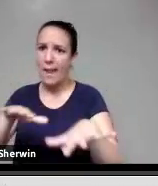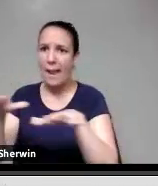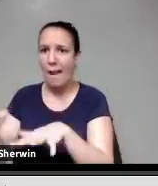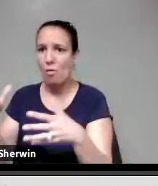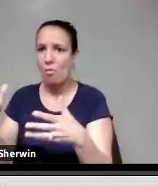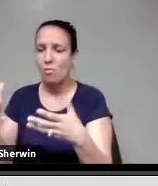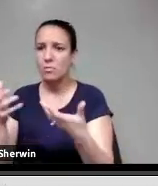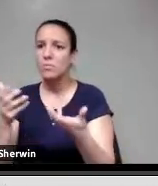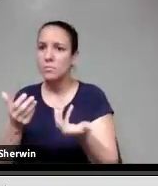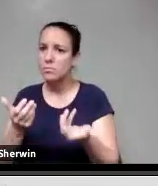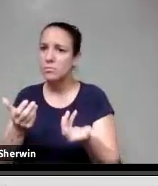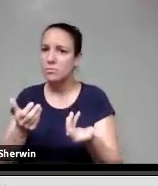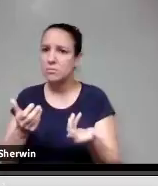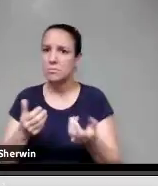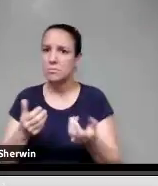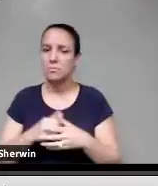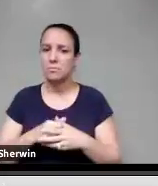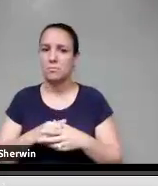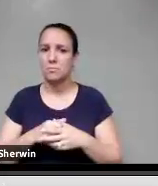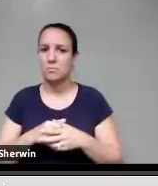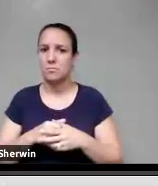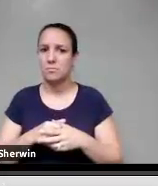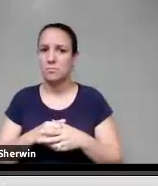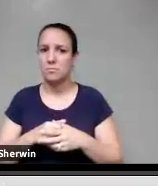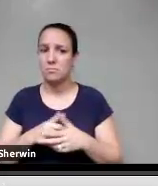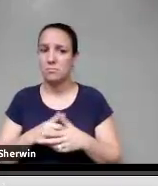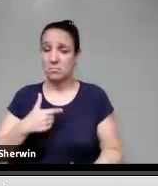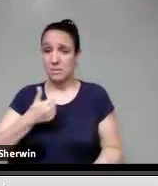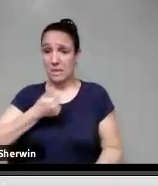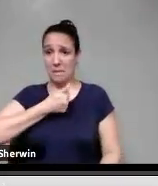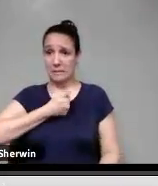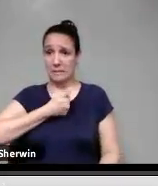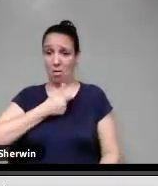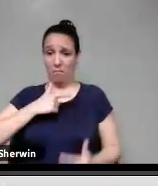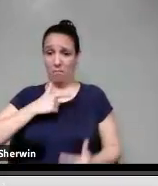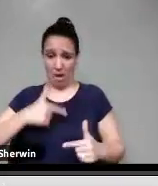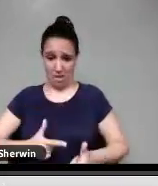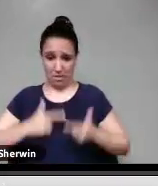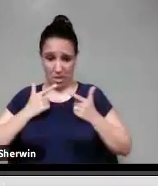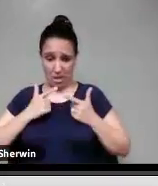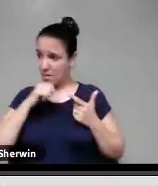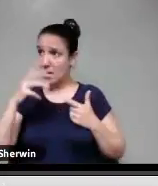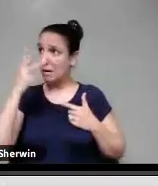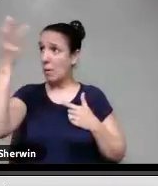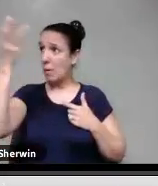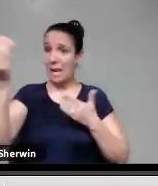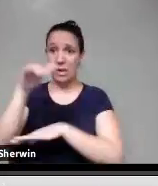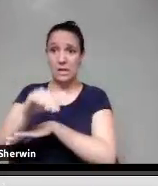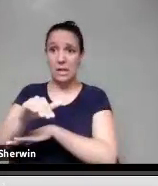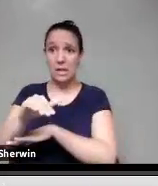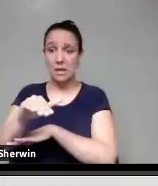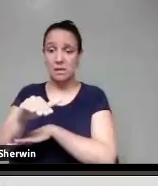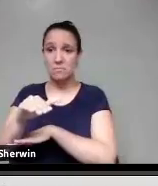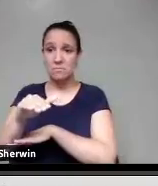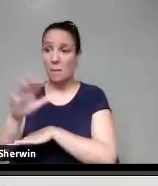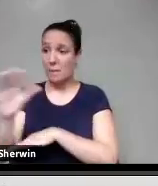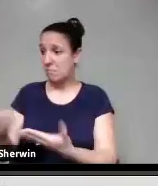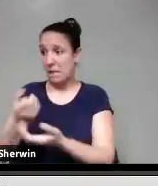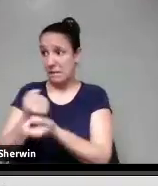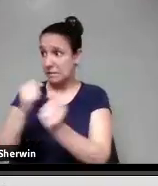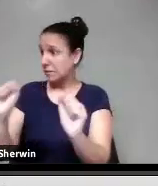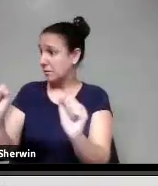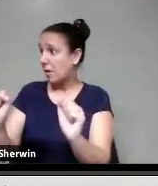where I live. And I would not go out at night, even though this is one of the safest communities, I think, in our entire